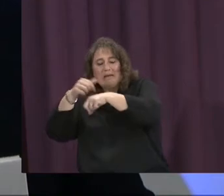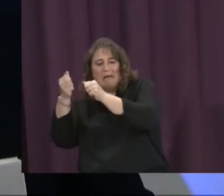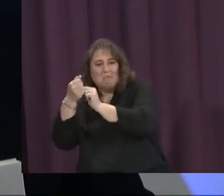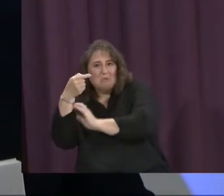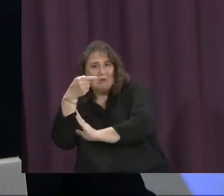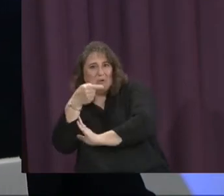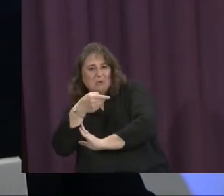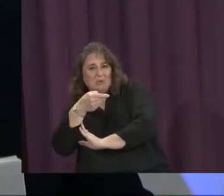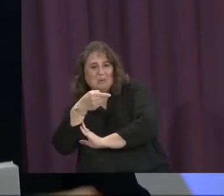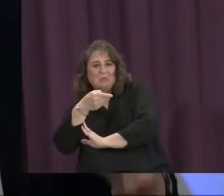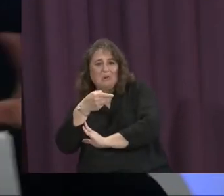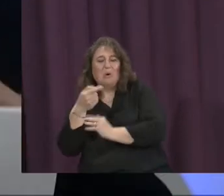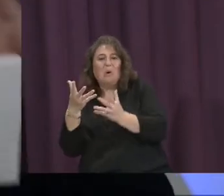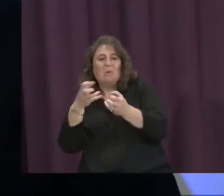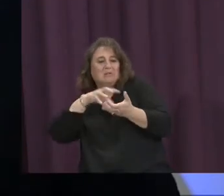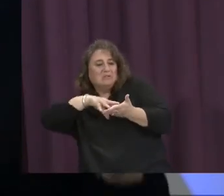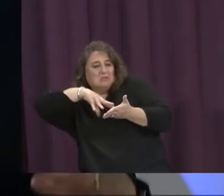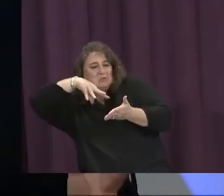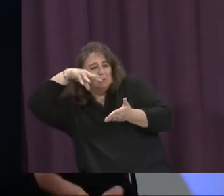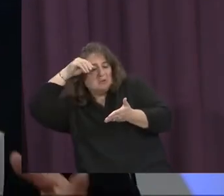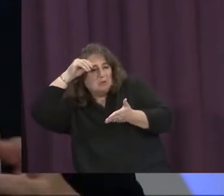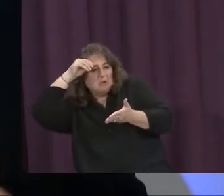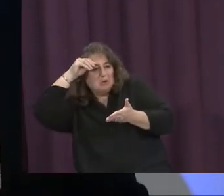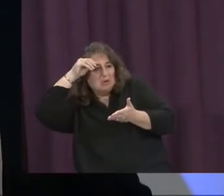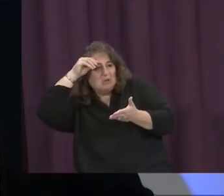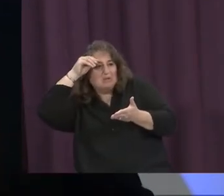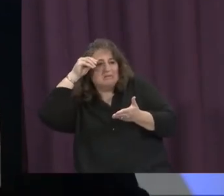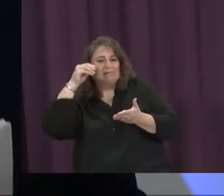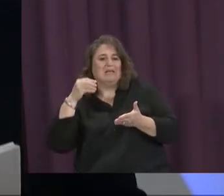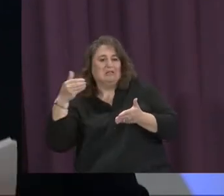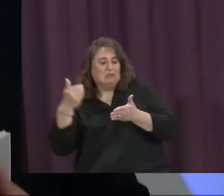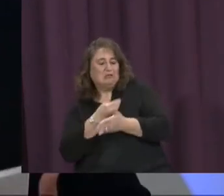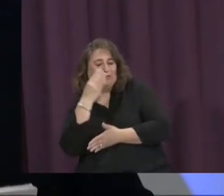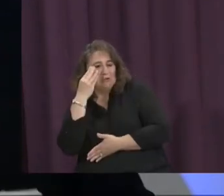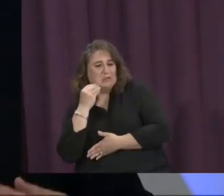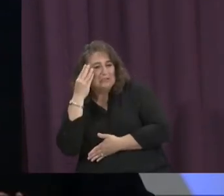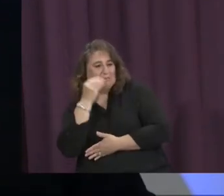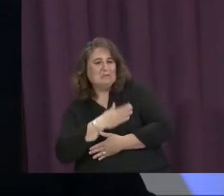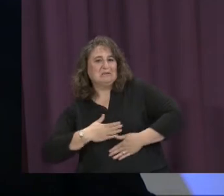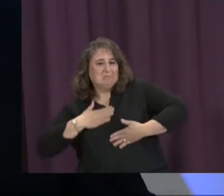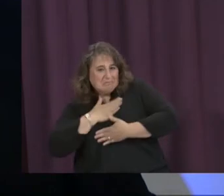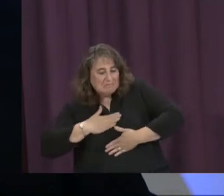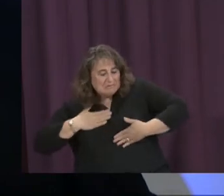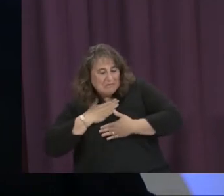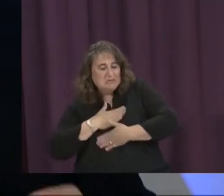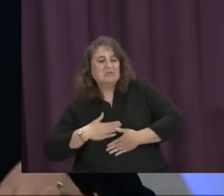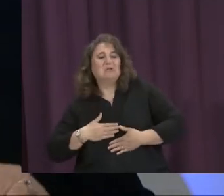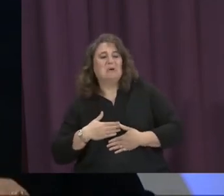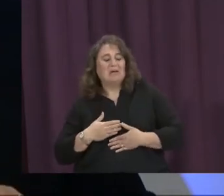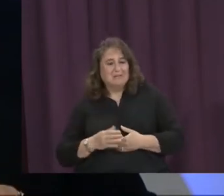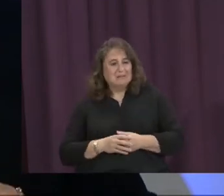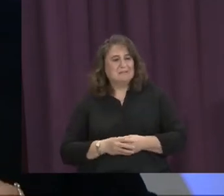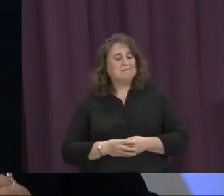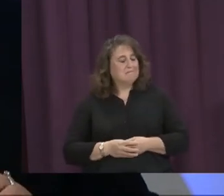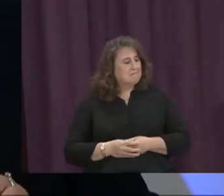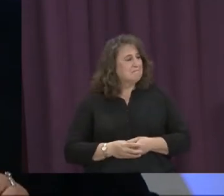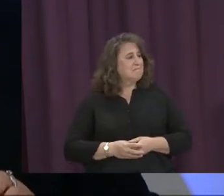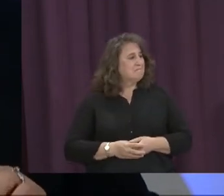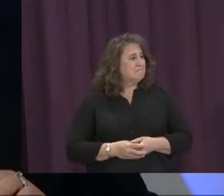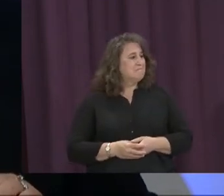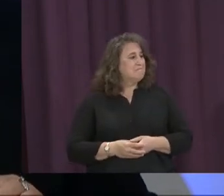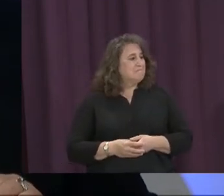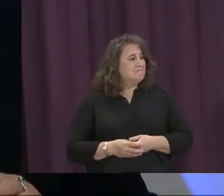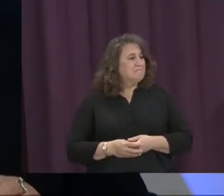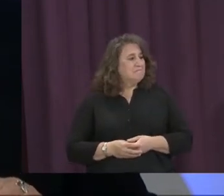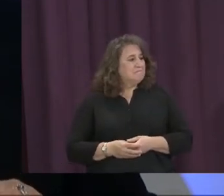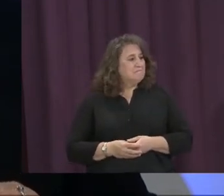Mm And wants to absorb, you know, all the new experiences and things like that. Um, I'm not, you know, it,